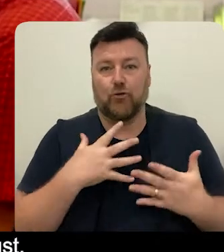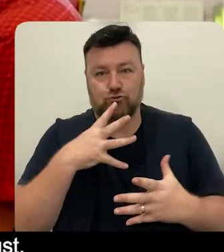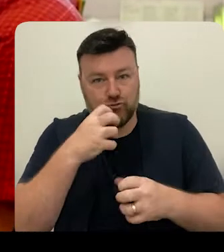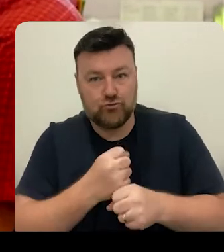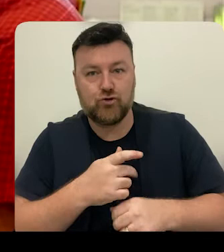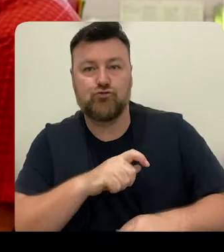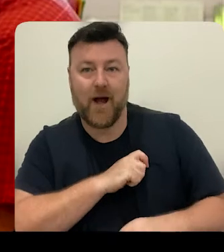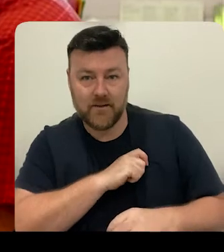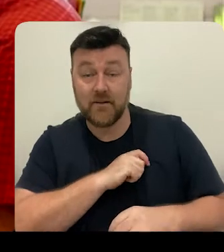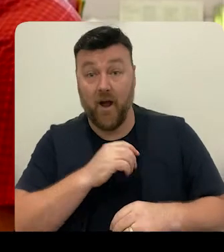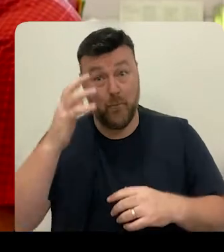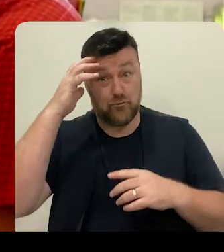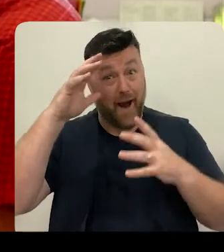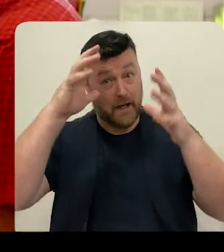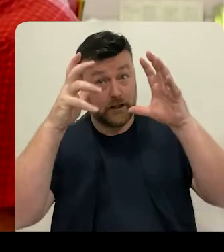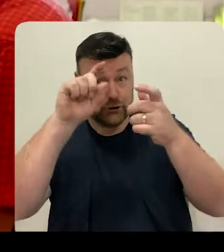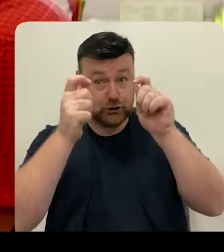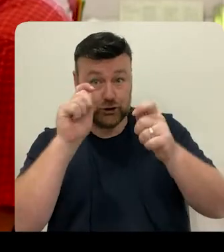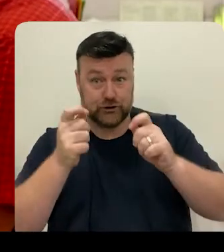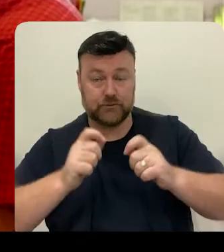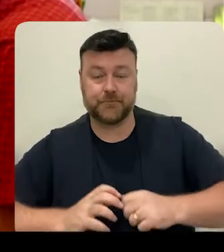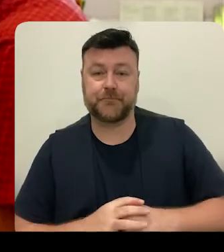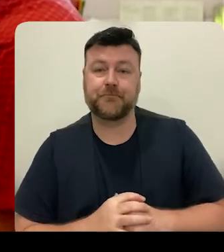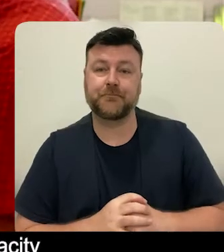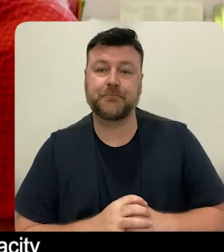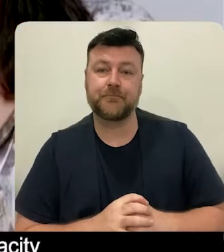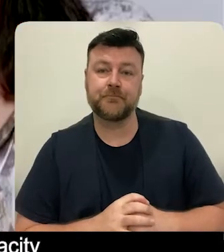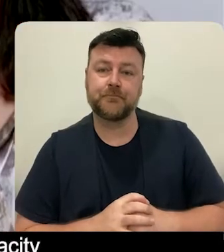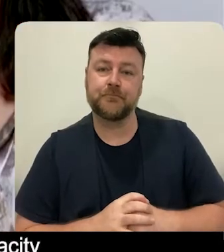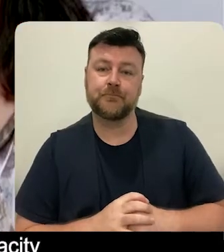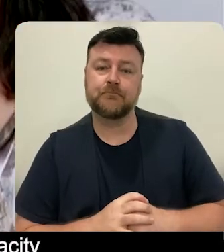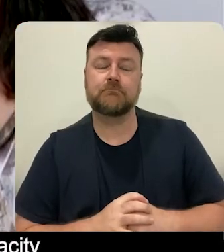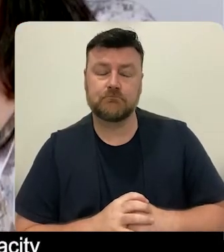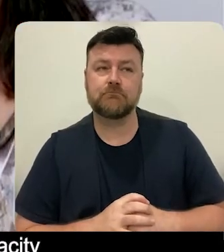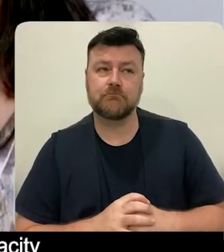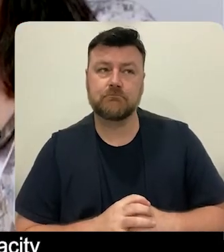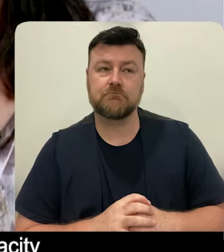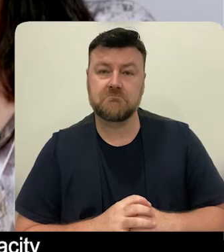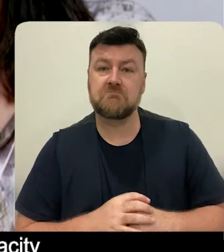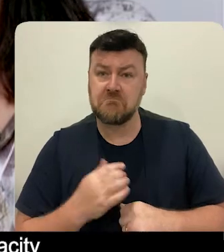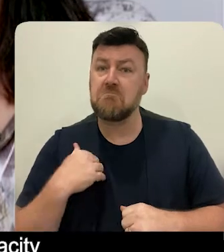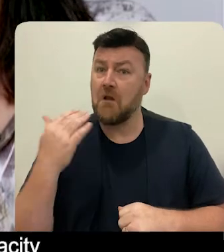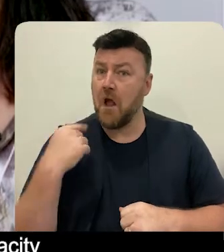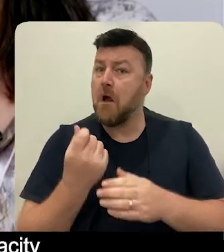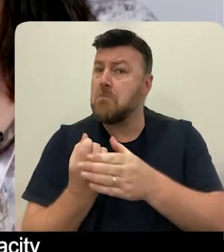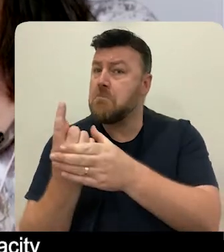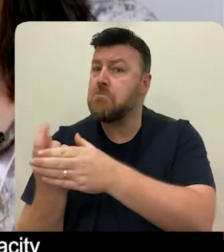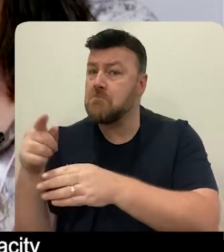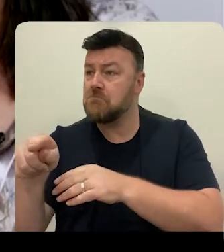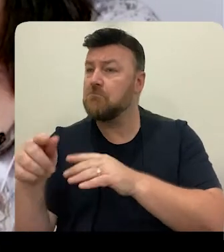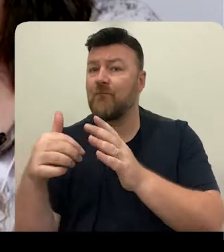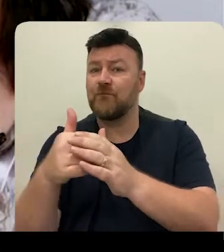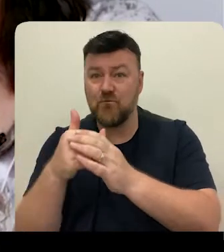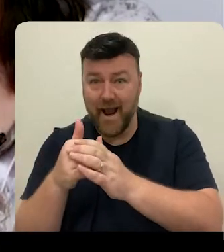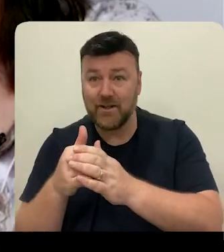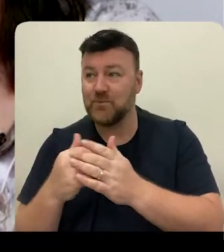trust. Relationships can be different, and the brain changes around that. You know, I had a few friends who had the capacity